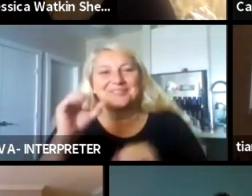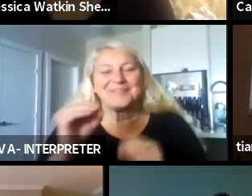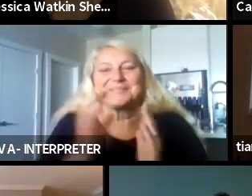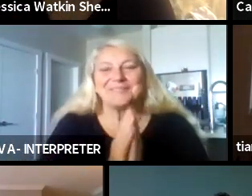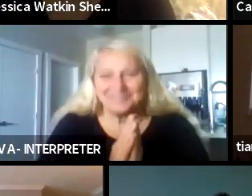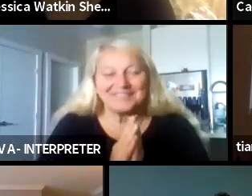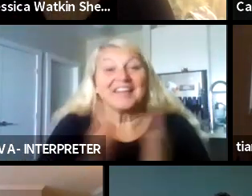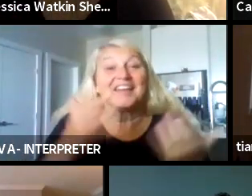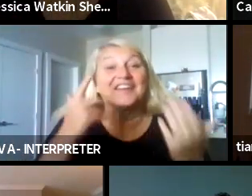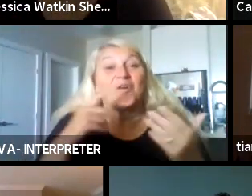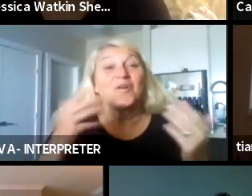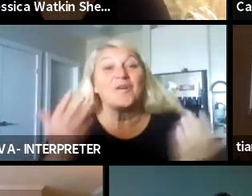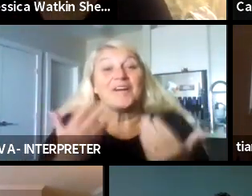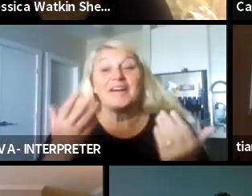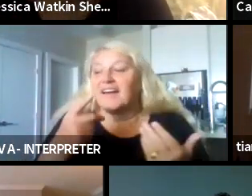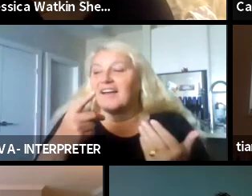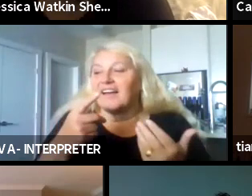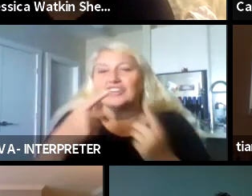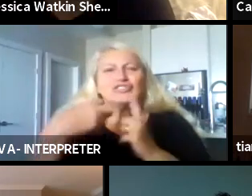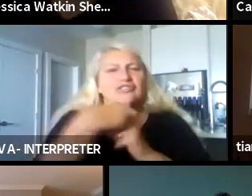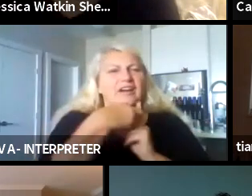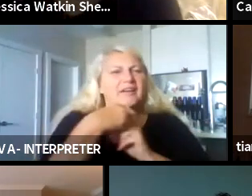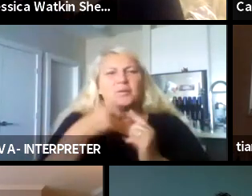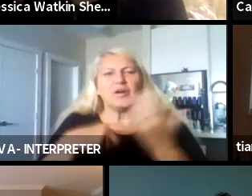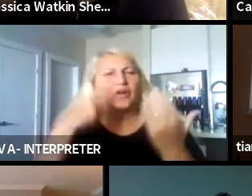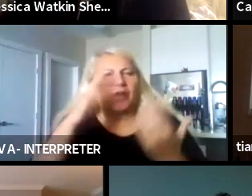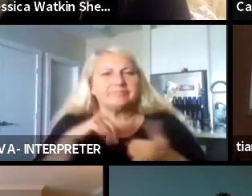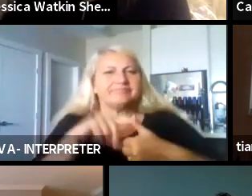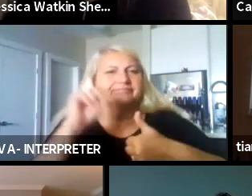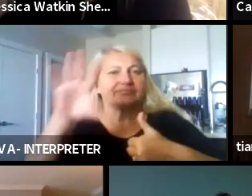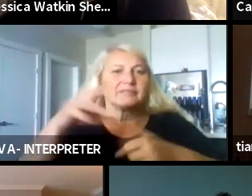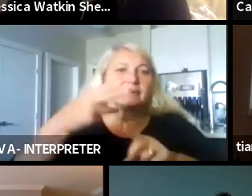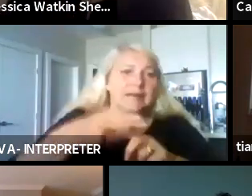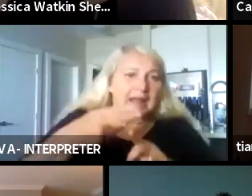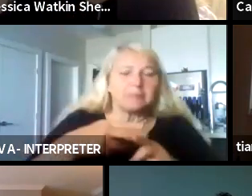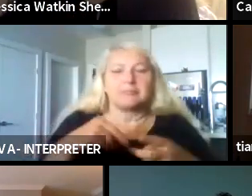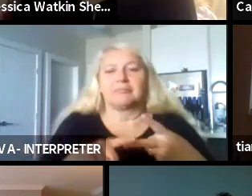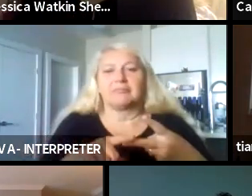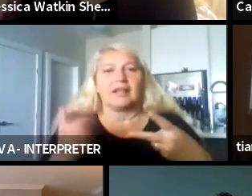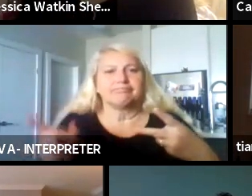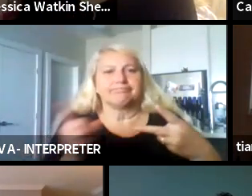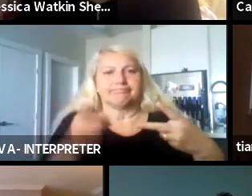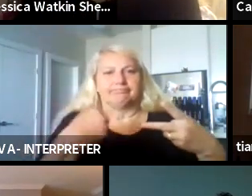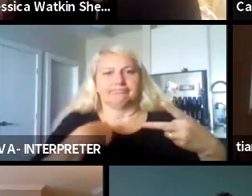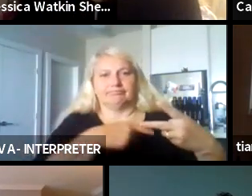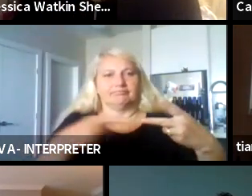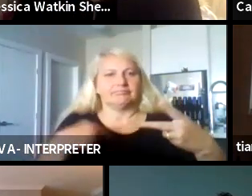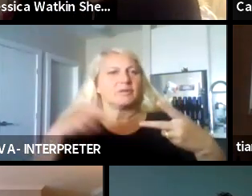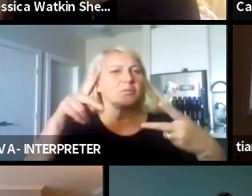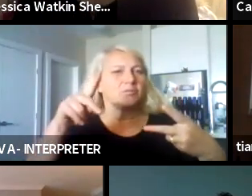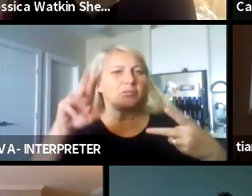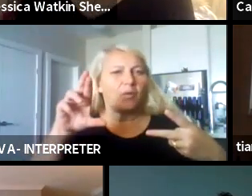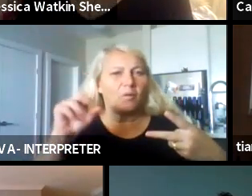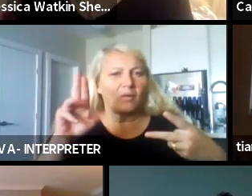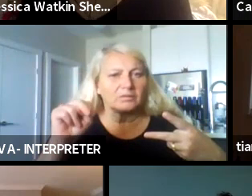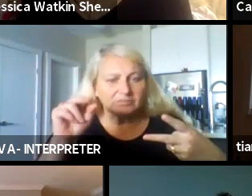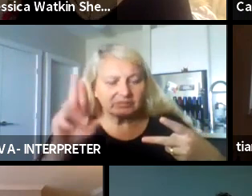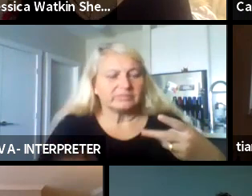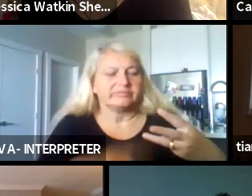For the check-ins, we typically will do name, pronoun, if there's any additional land acknowledgement that you would like to